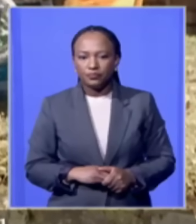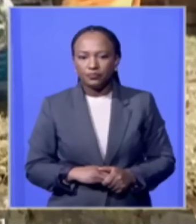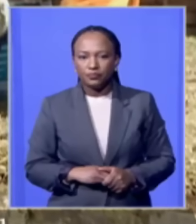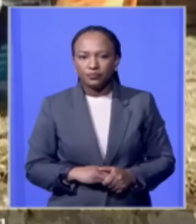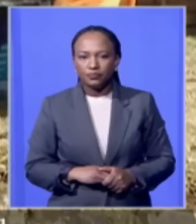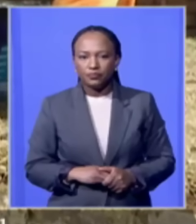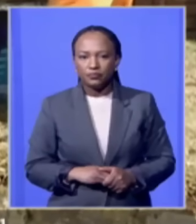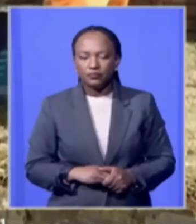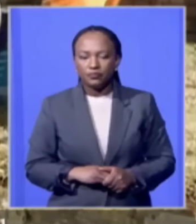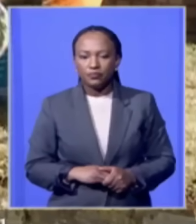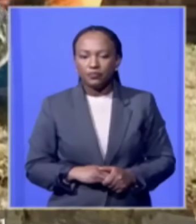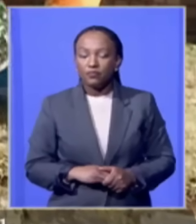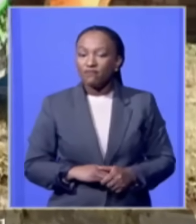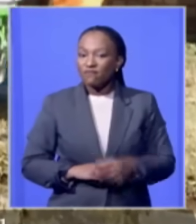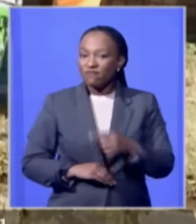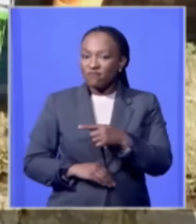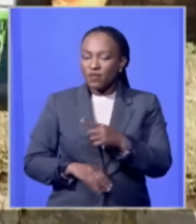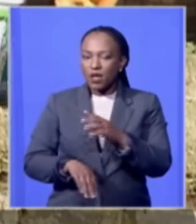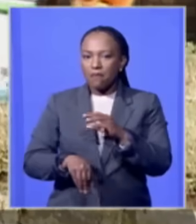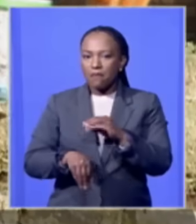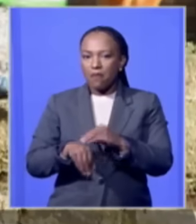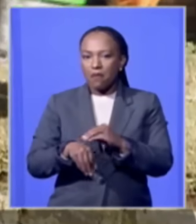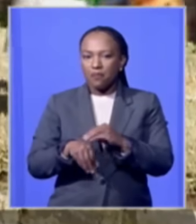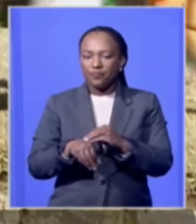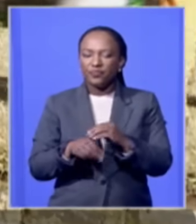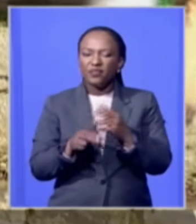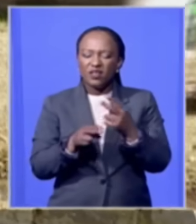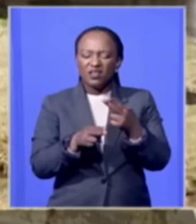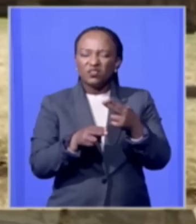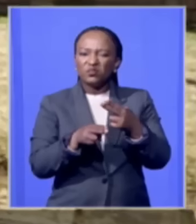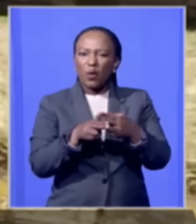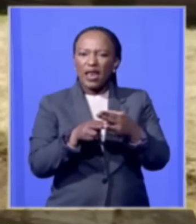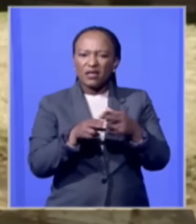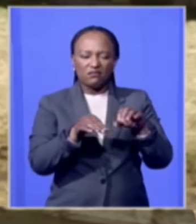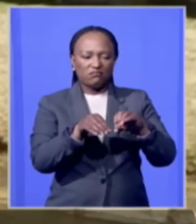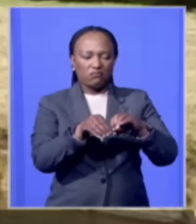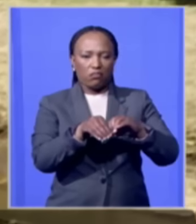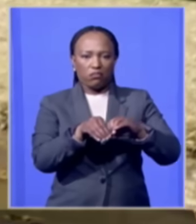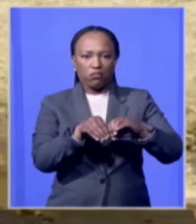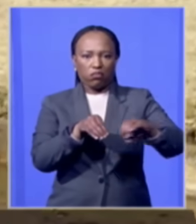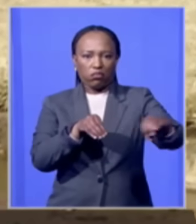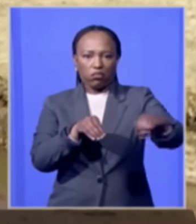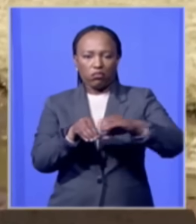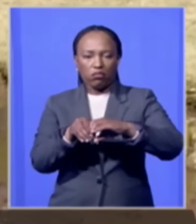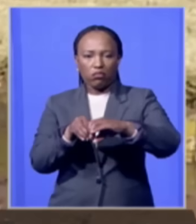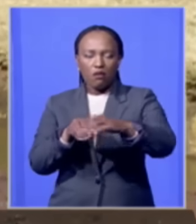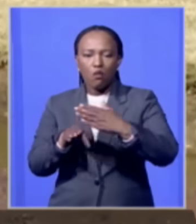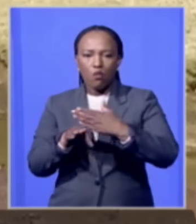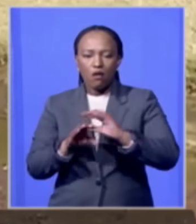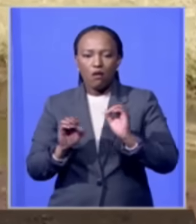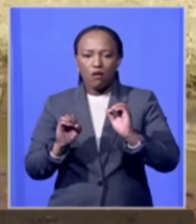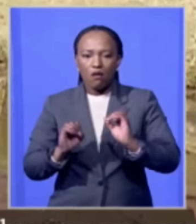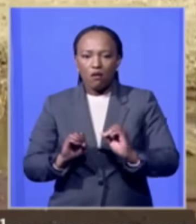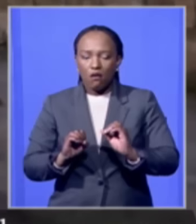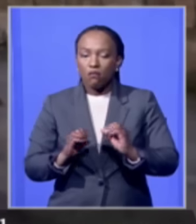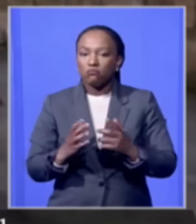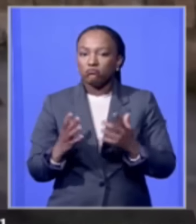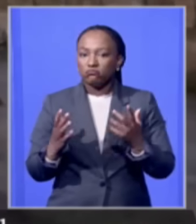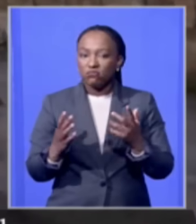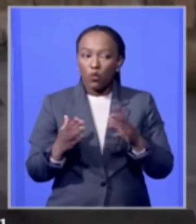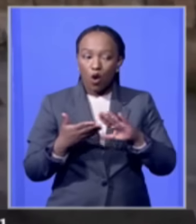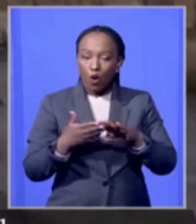Mathata a sa bolong go nna teng a kgelelo leso mo Sannieshof le mafelo a mabapi a tsweletse go iphetola matshwenyego le matshosetsi go boitekanelo